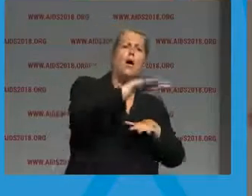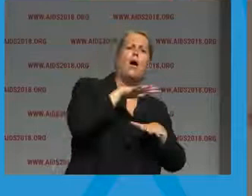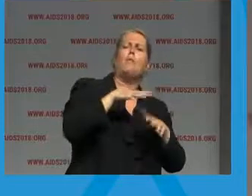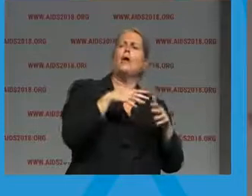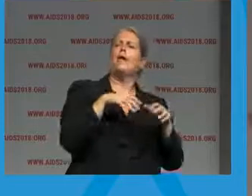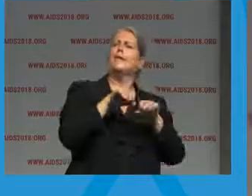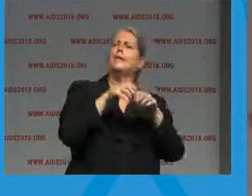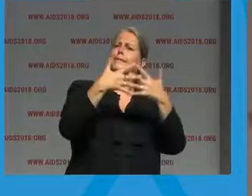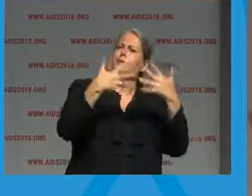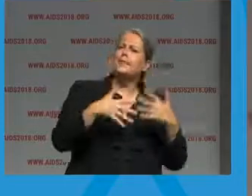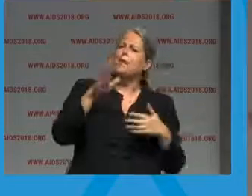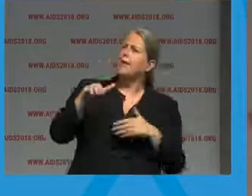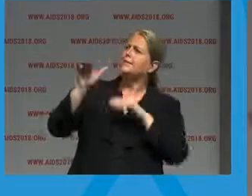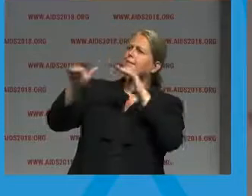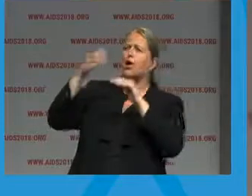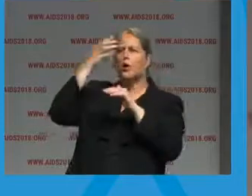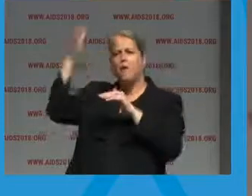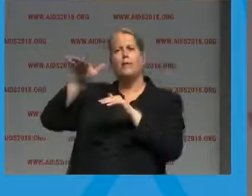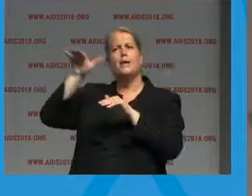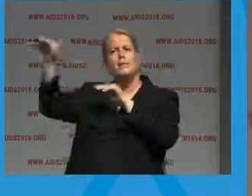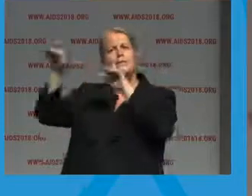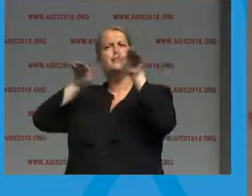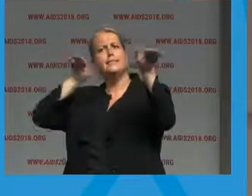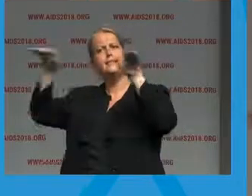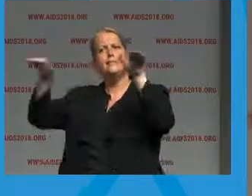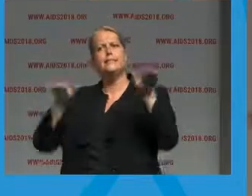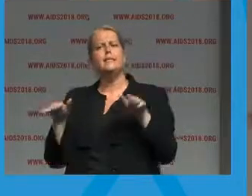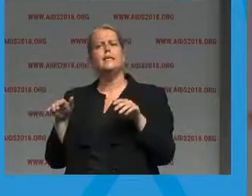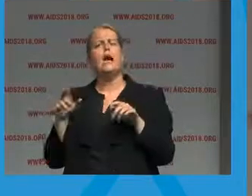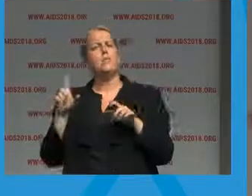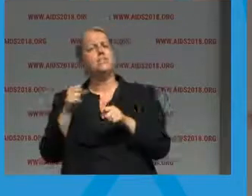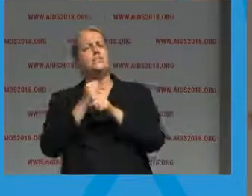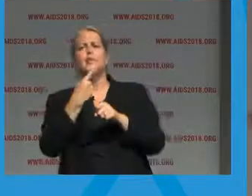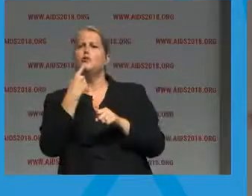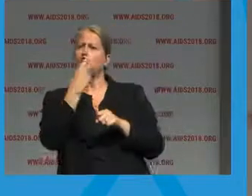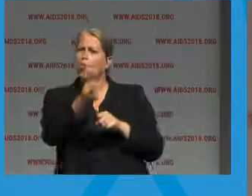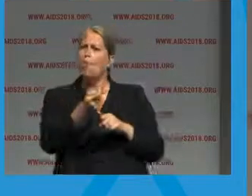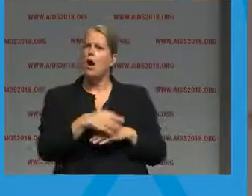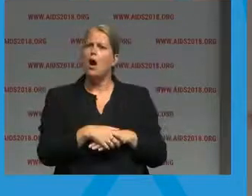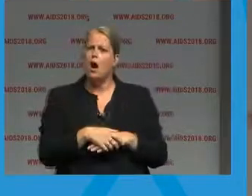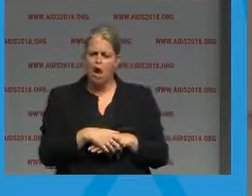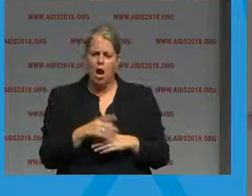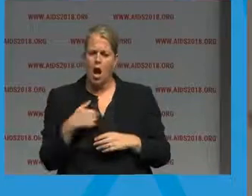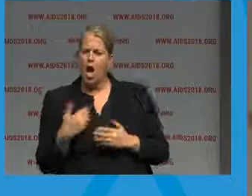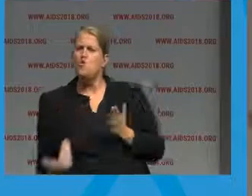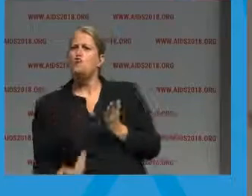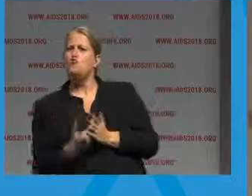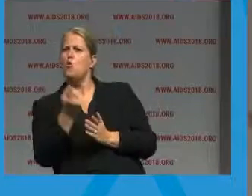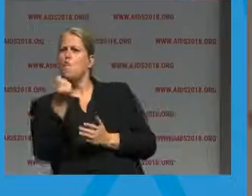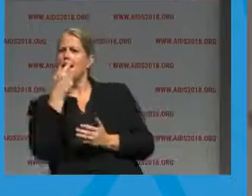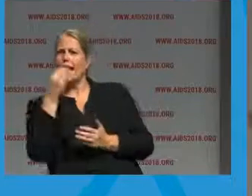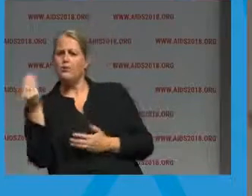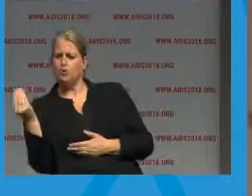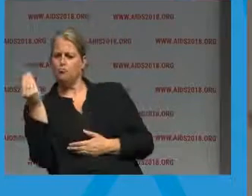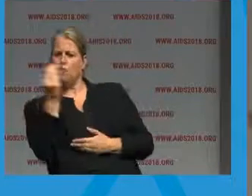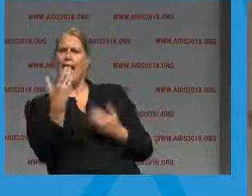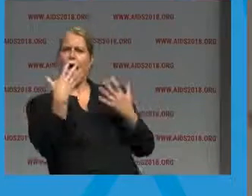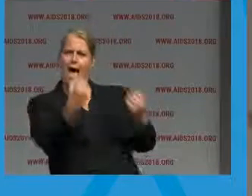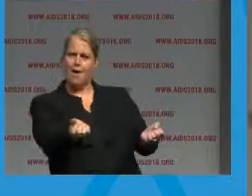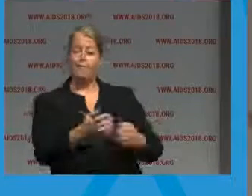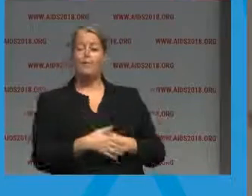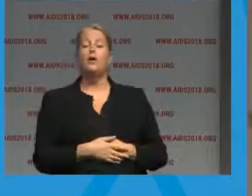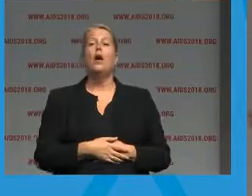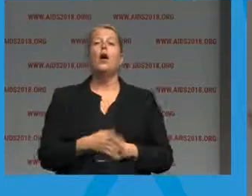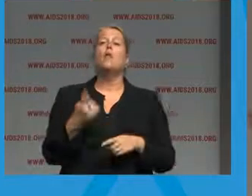help of civil society and private sector, must ensure availability of existing and new medications, and nutritional support